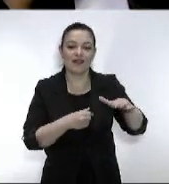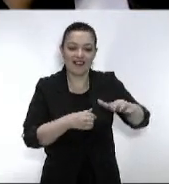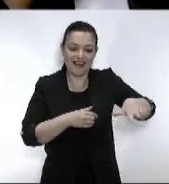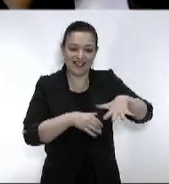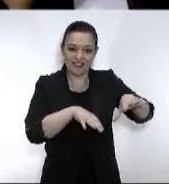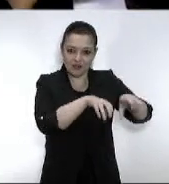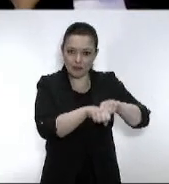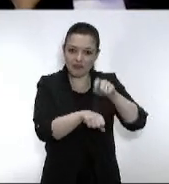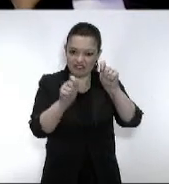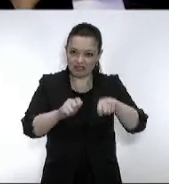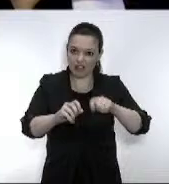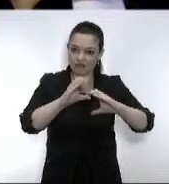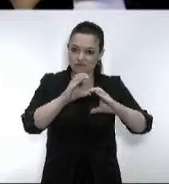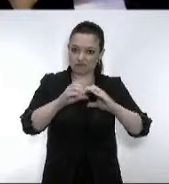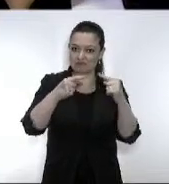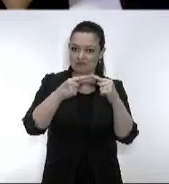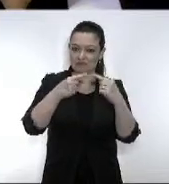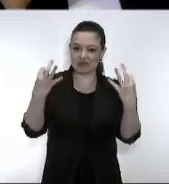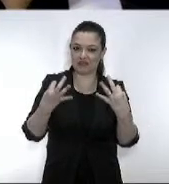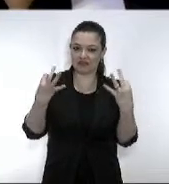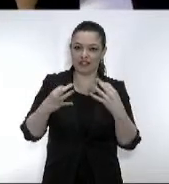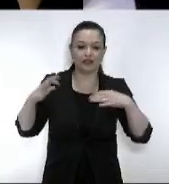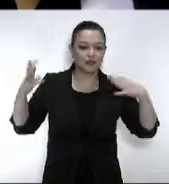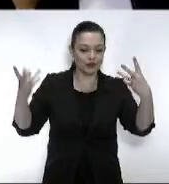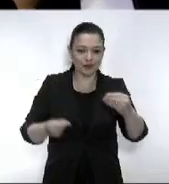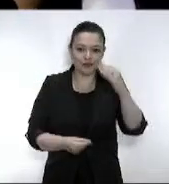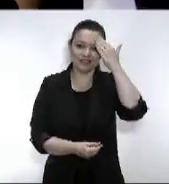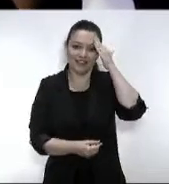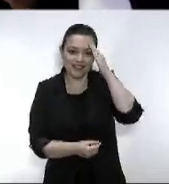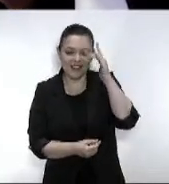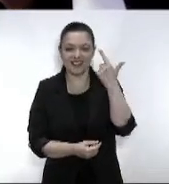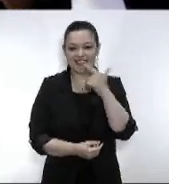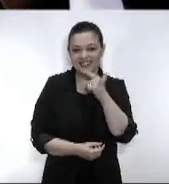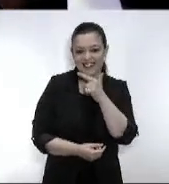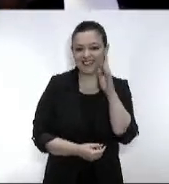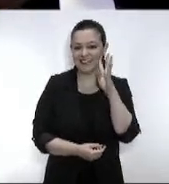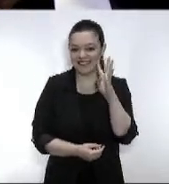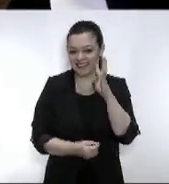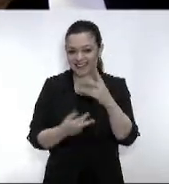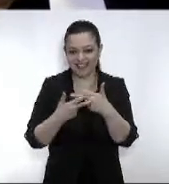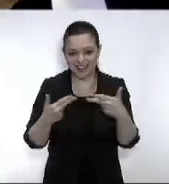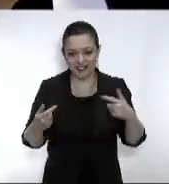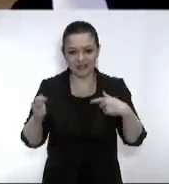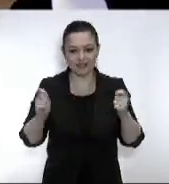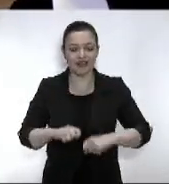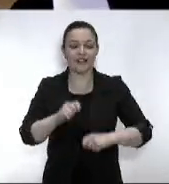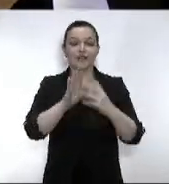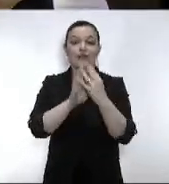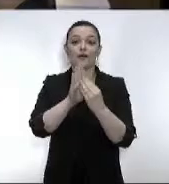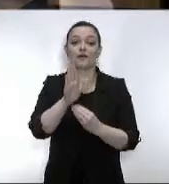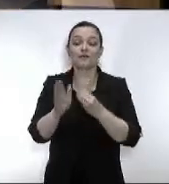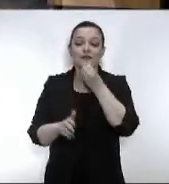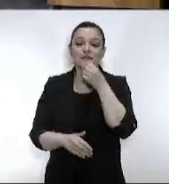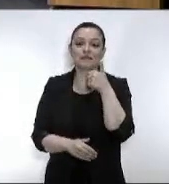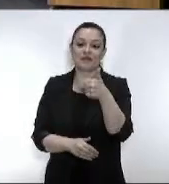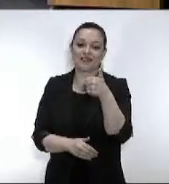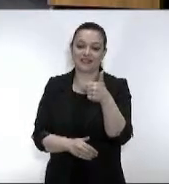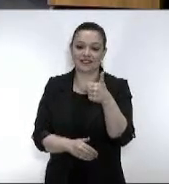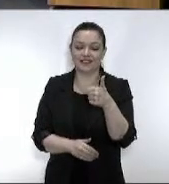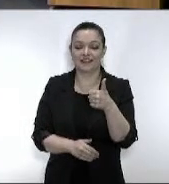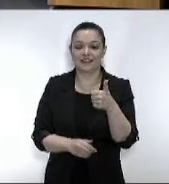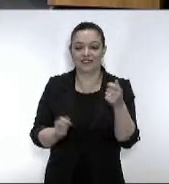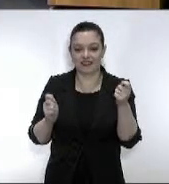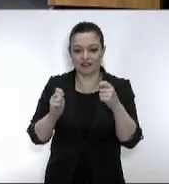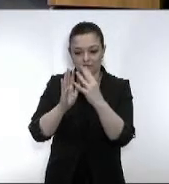The topic you chose, but it can be a communicator because you express the message, you convey the message, the content is